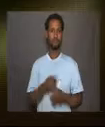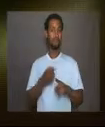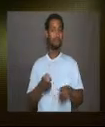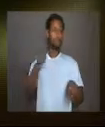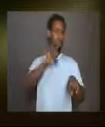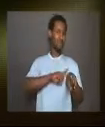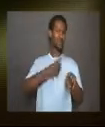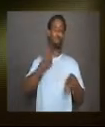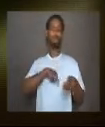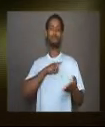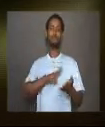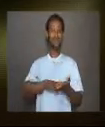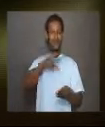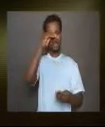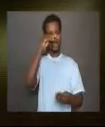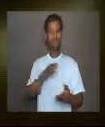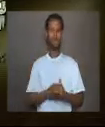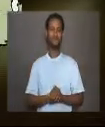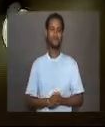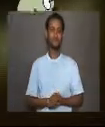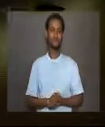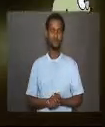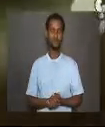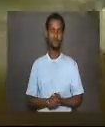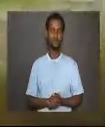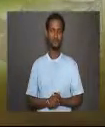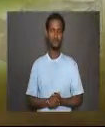Let's get back to our lesson.